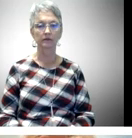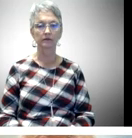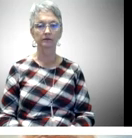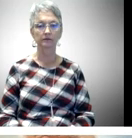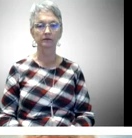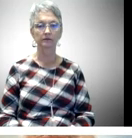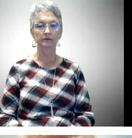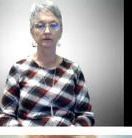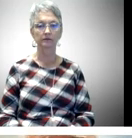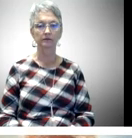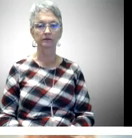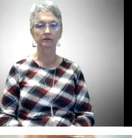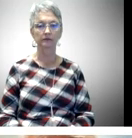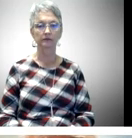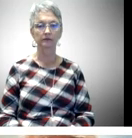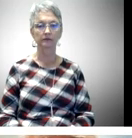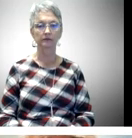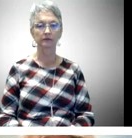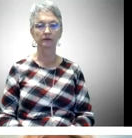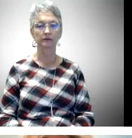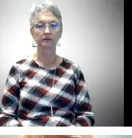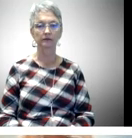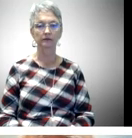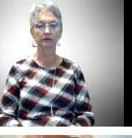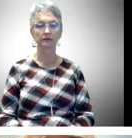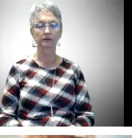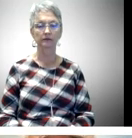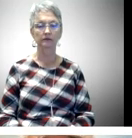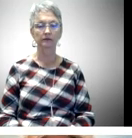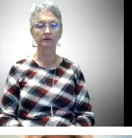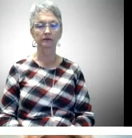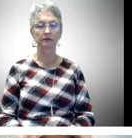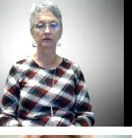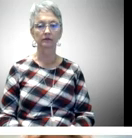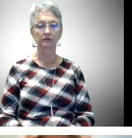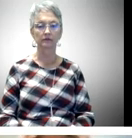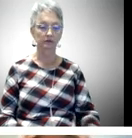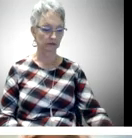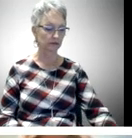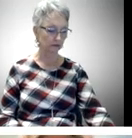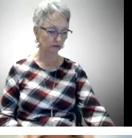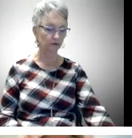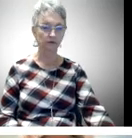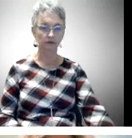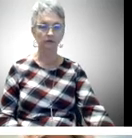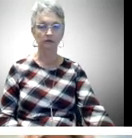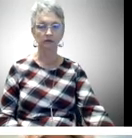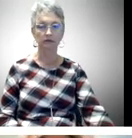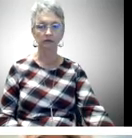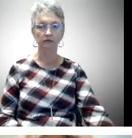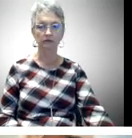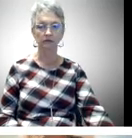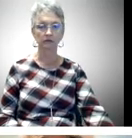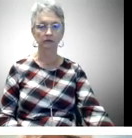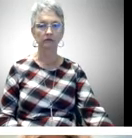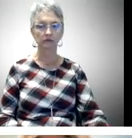supporter doesn't make a decision on behalf of the person, but he helps interpret or communicate decisions to other parties. And I'll be talking a little bit more about that when